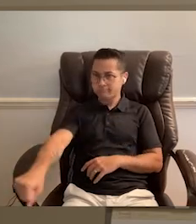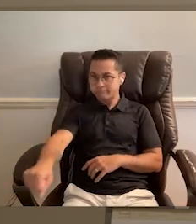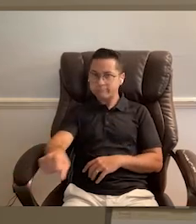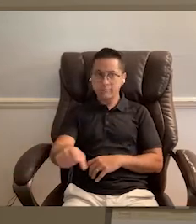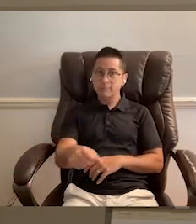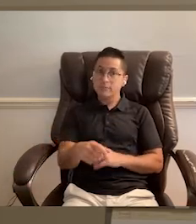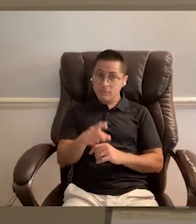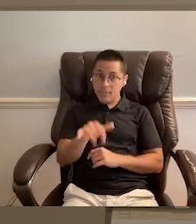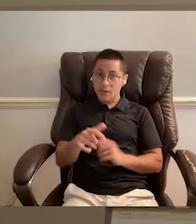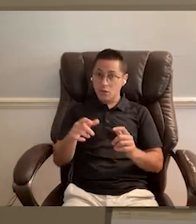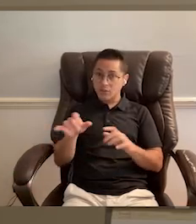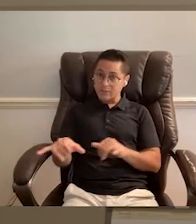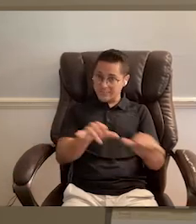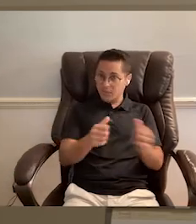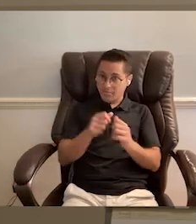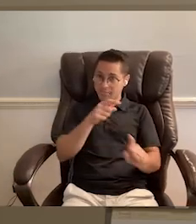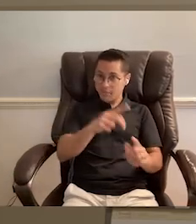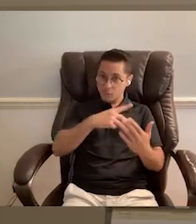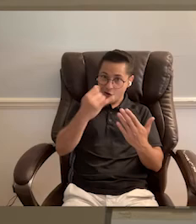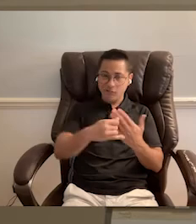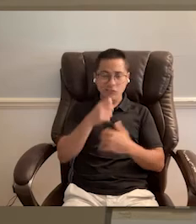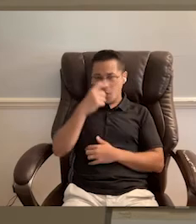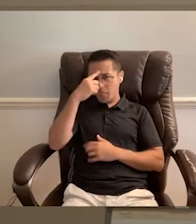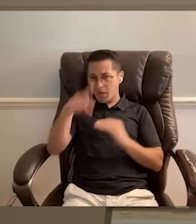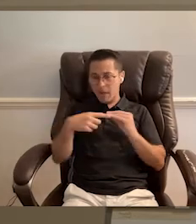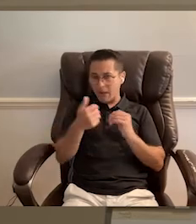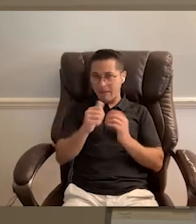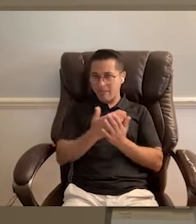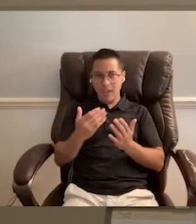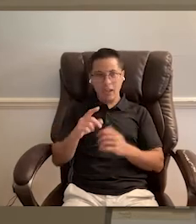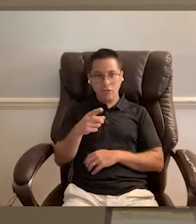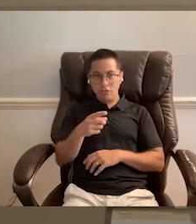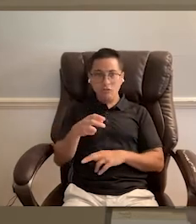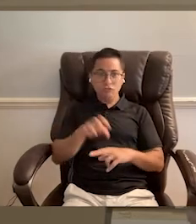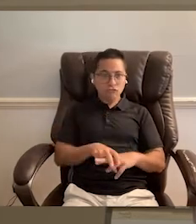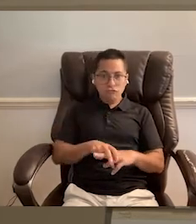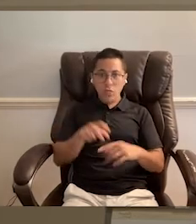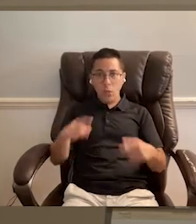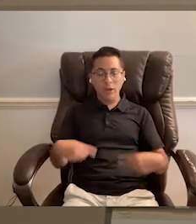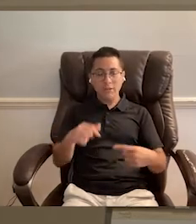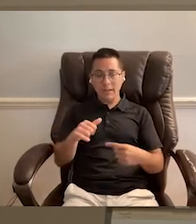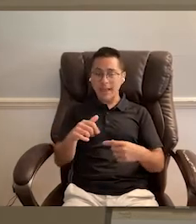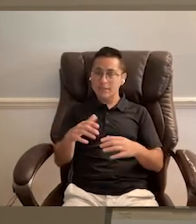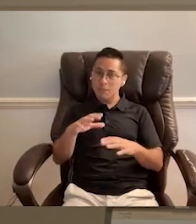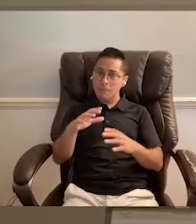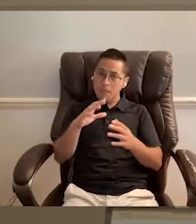severe physical disabilities, but their brain is functional 100%. So they can control robots with their brain